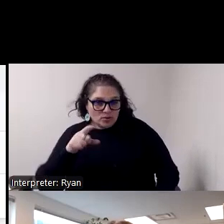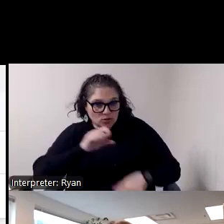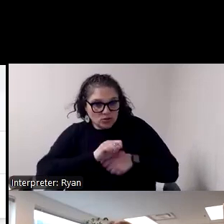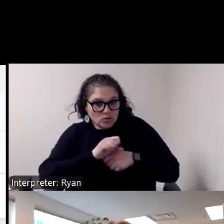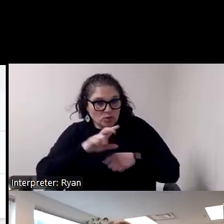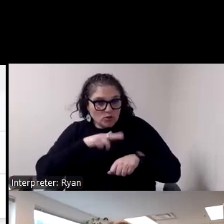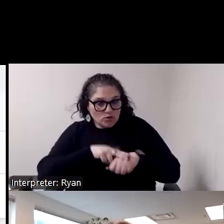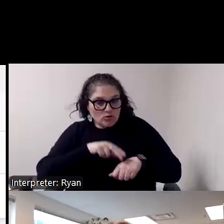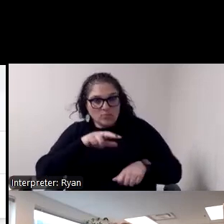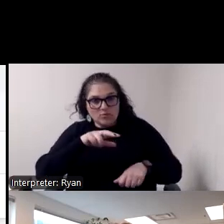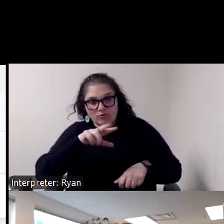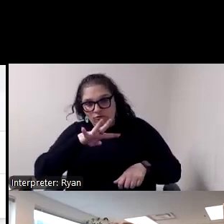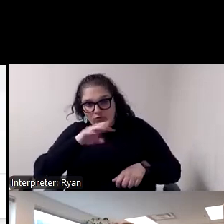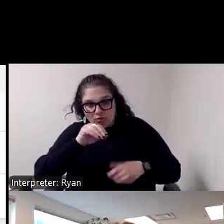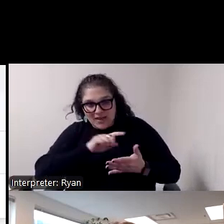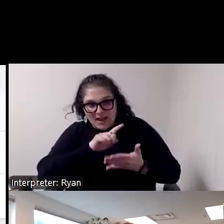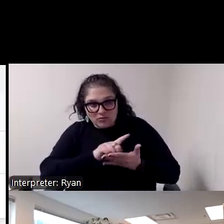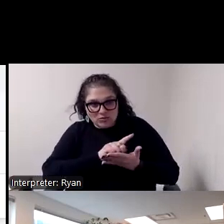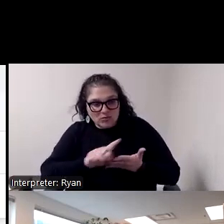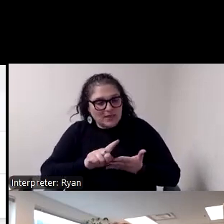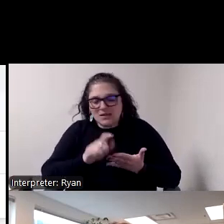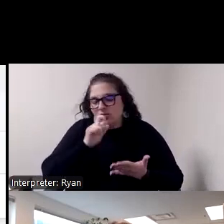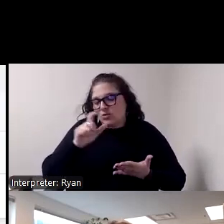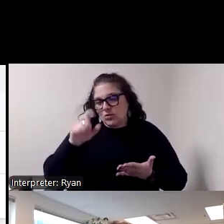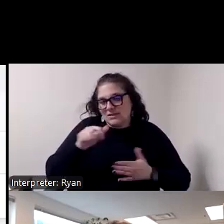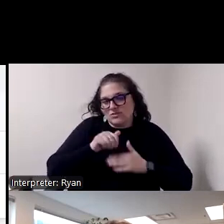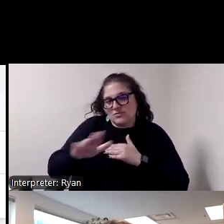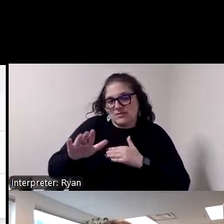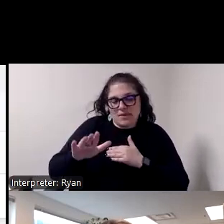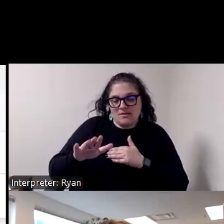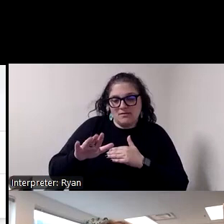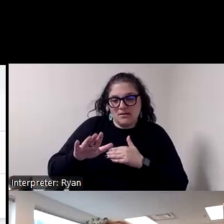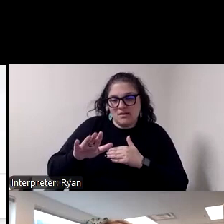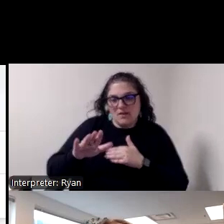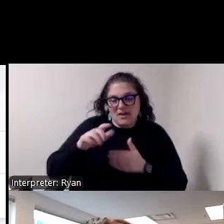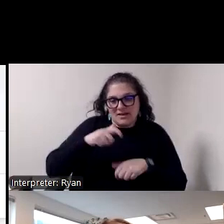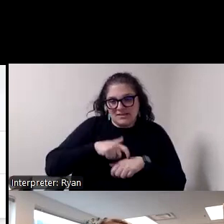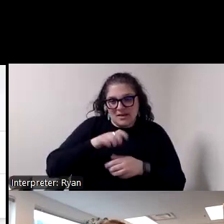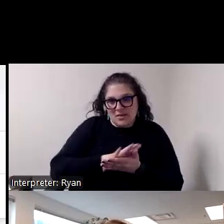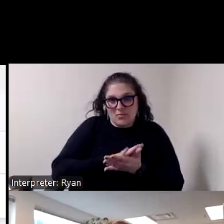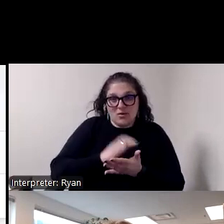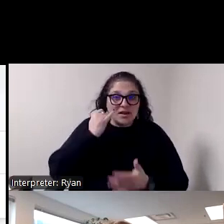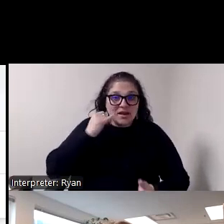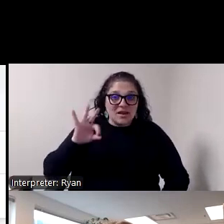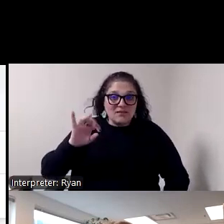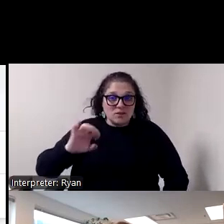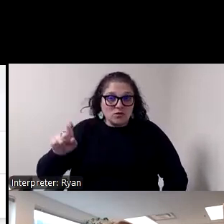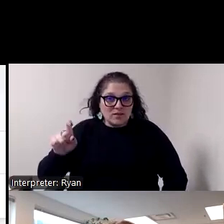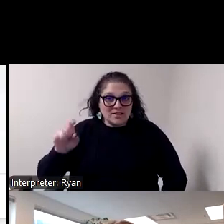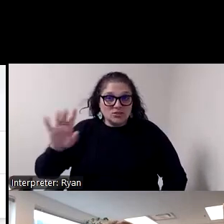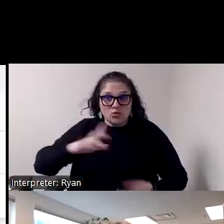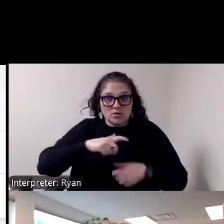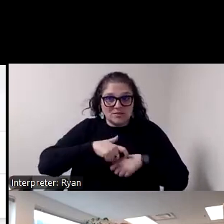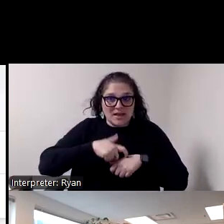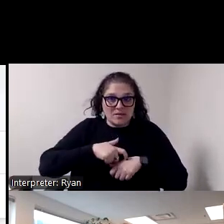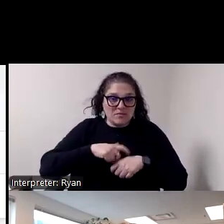week, then you do not need to submit a timesheet. If you flex your time out, say you worked an